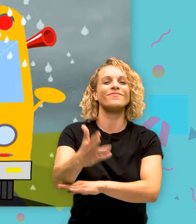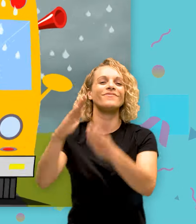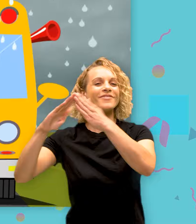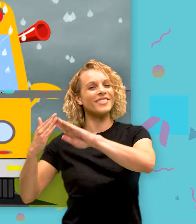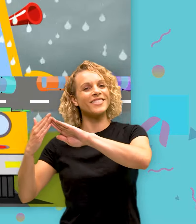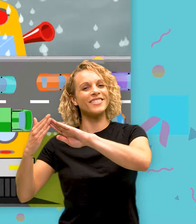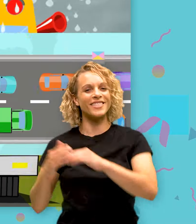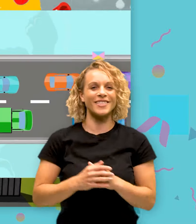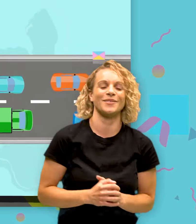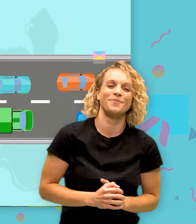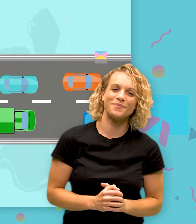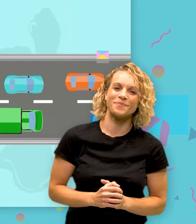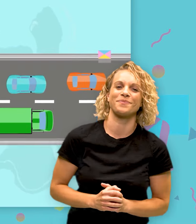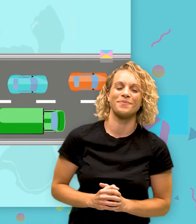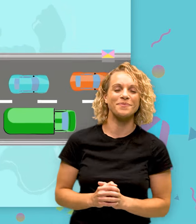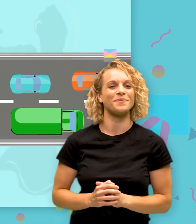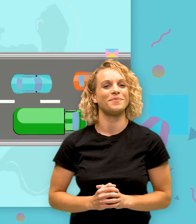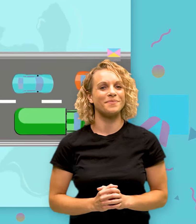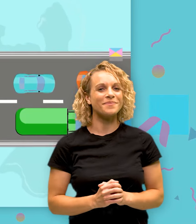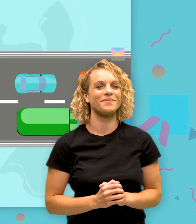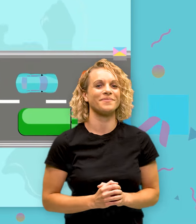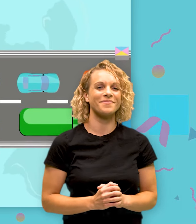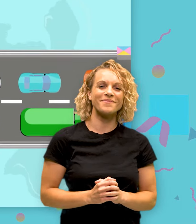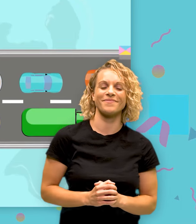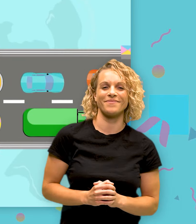all through the town.